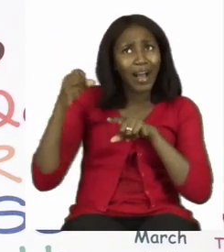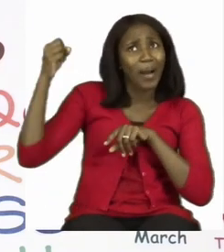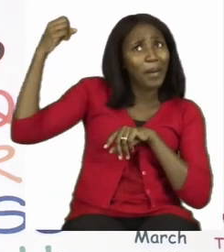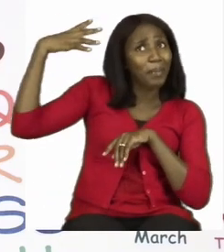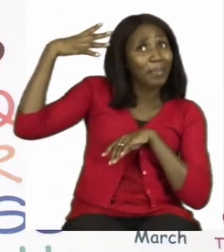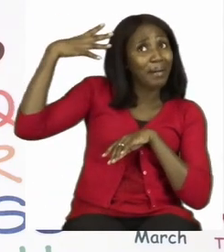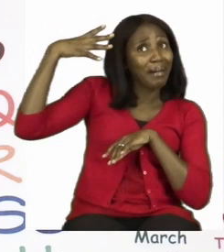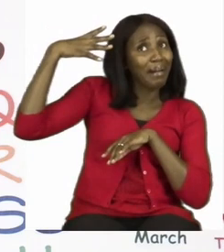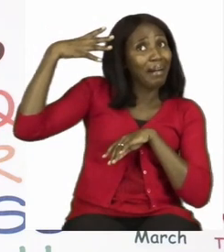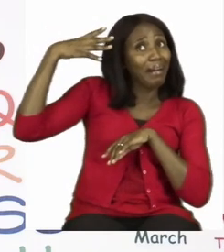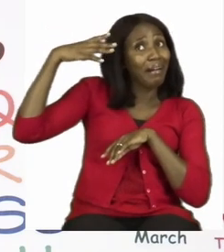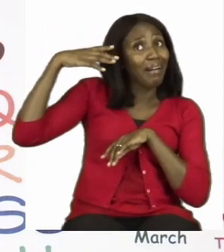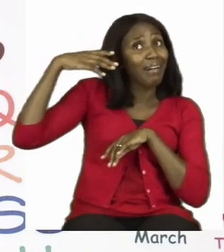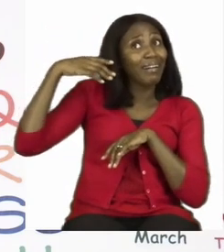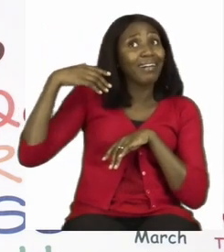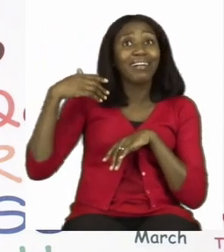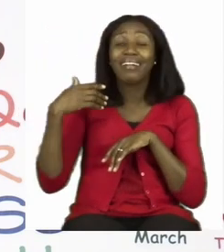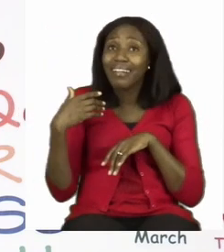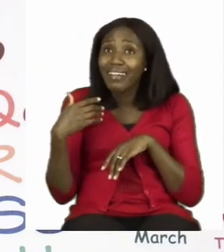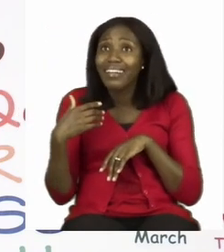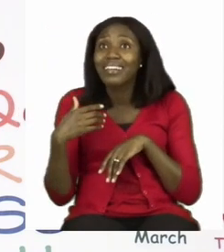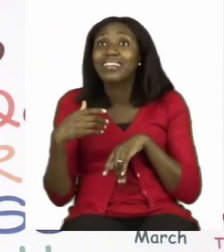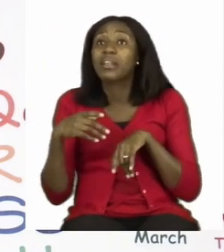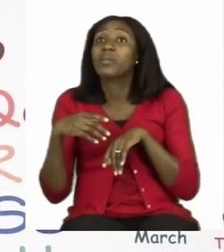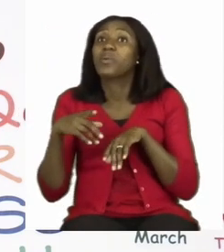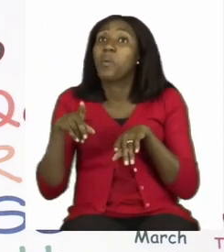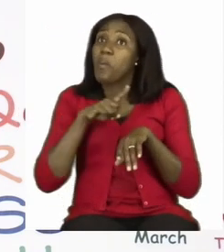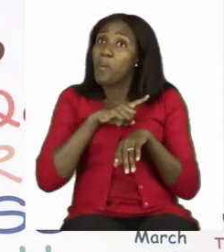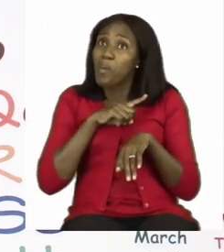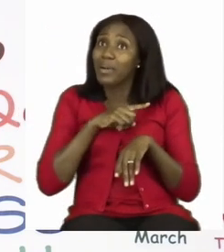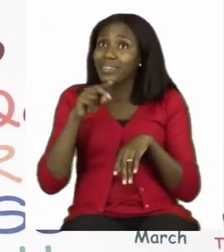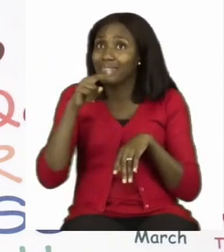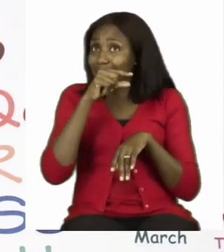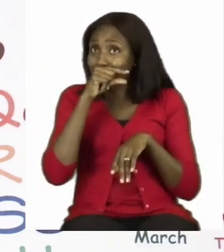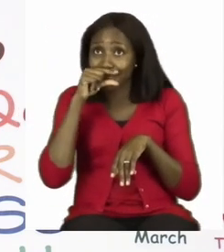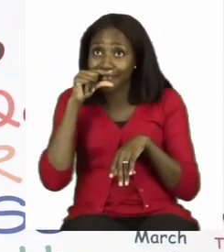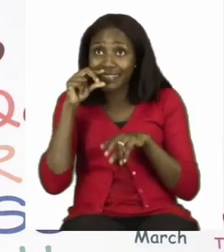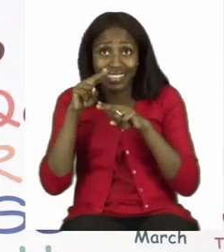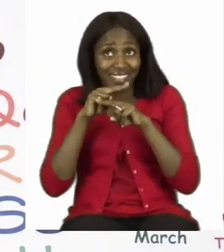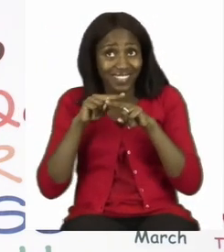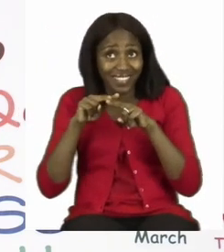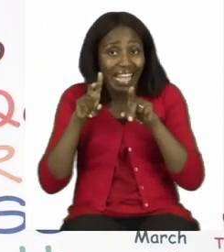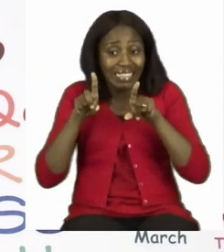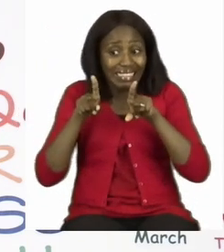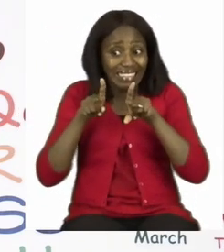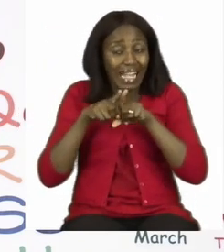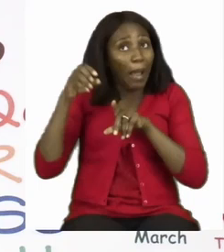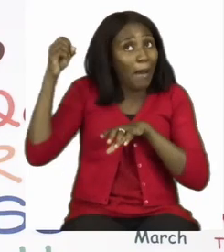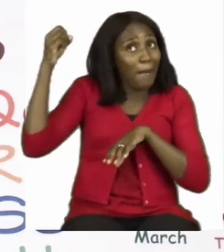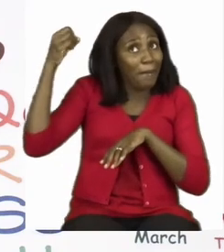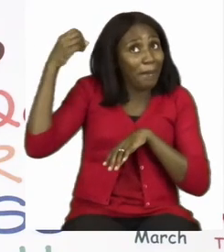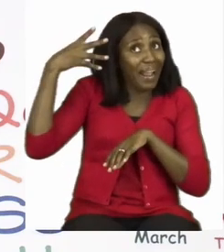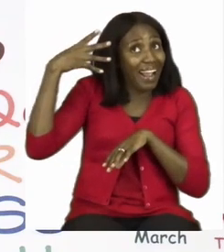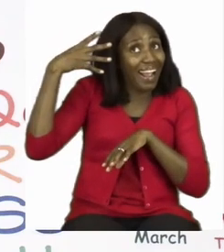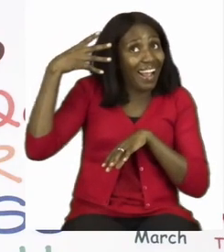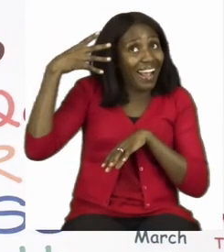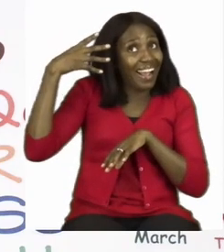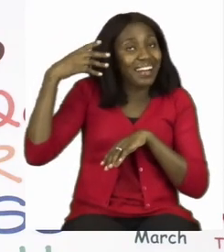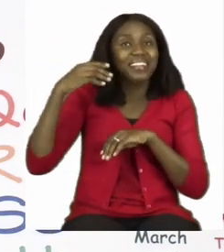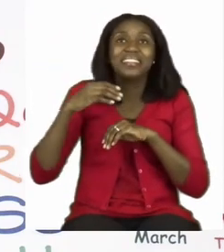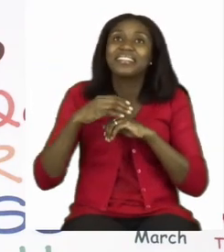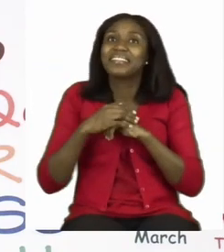sun, and that's where it got its name from because it follows the sun every time.